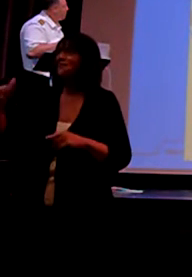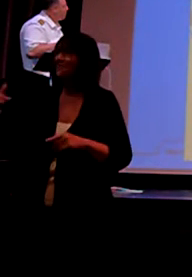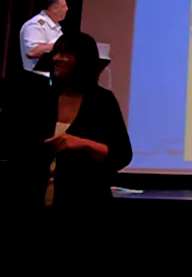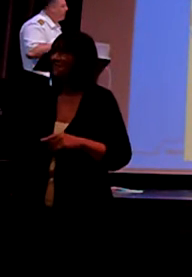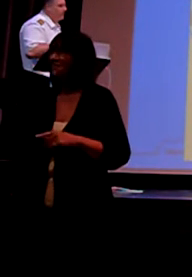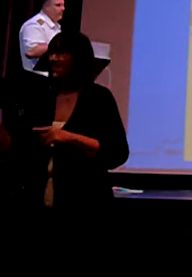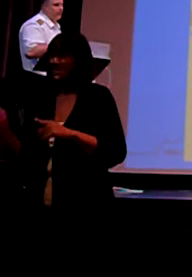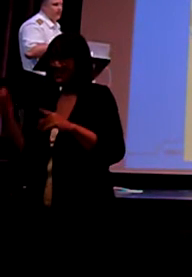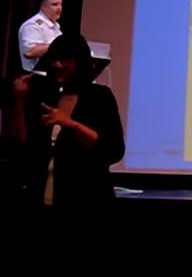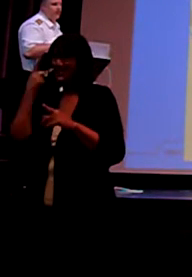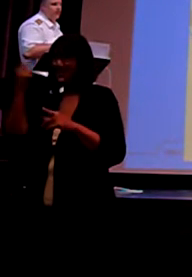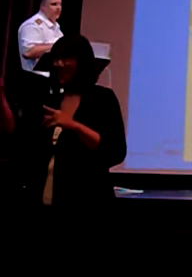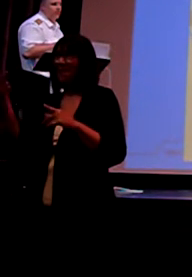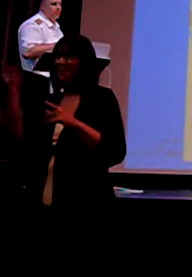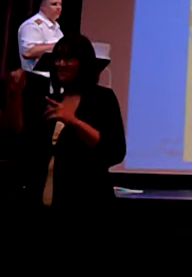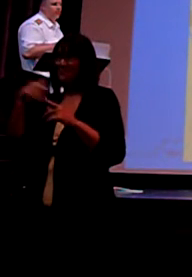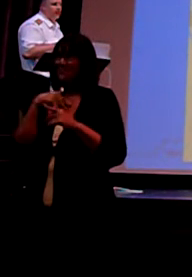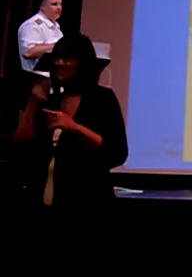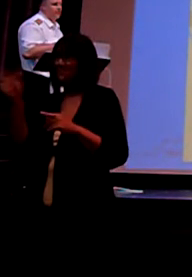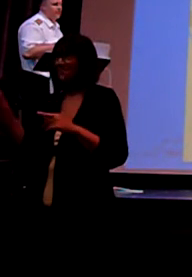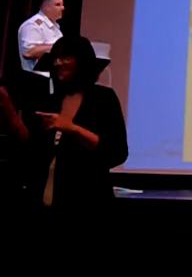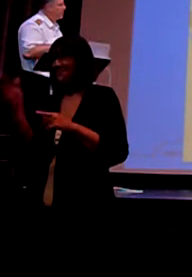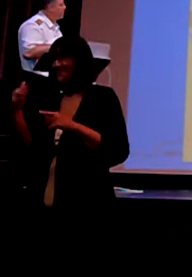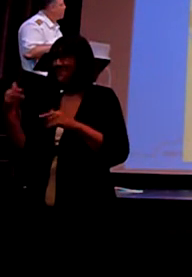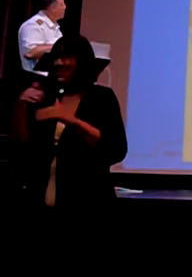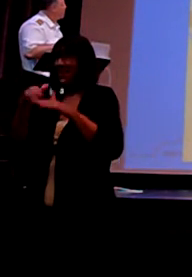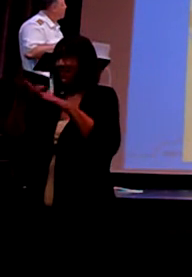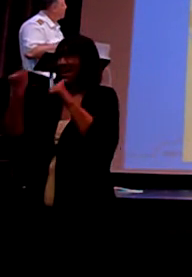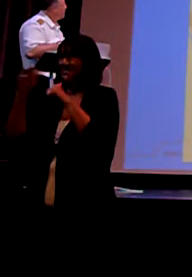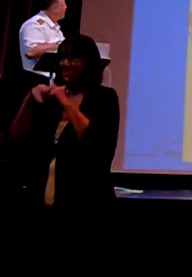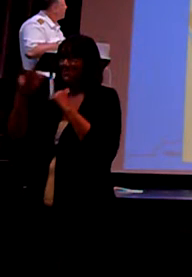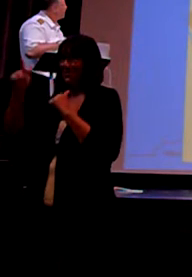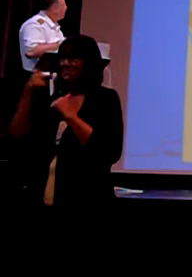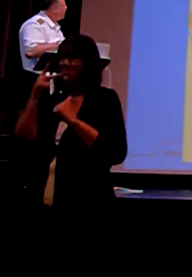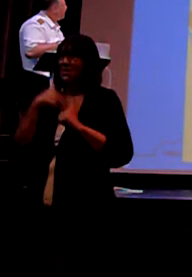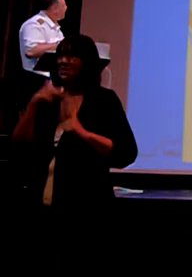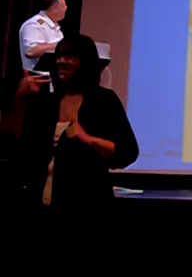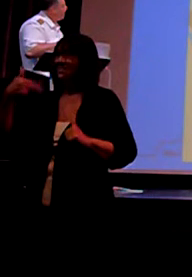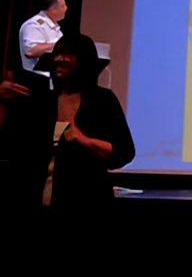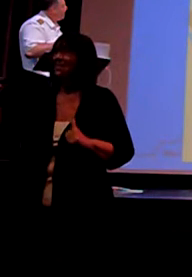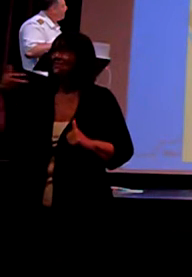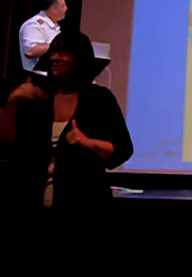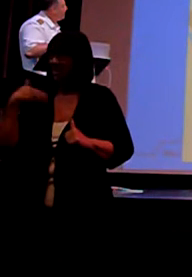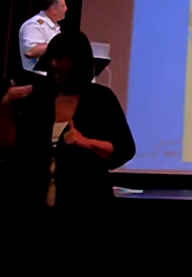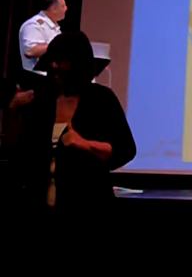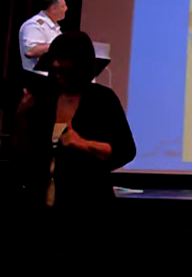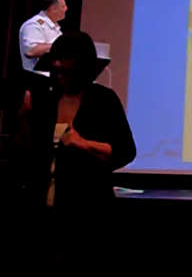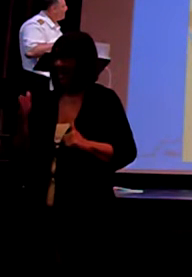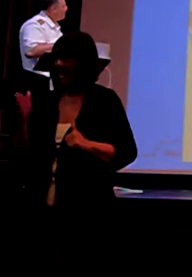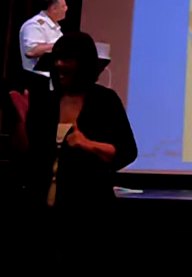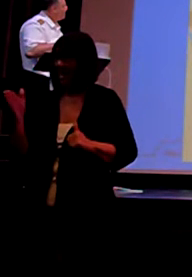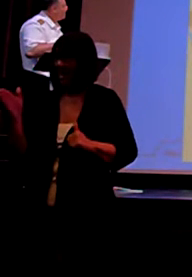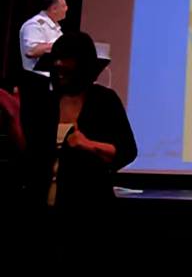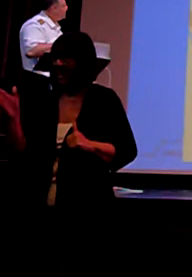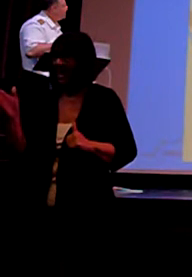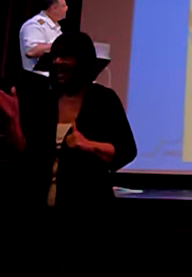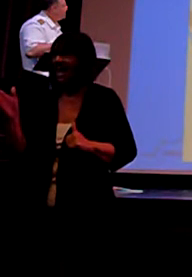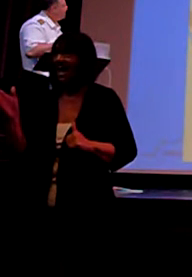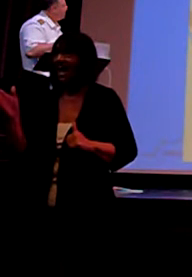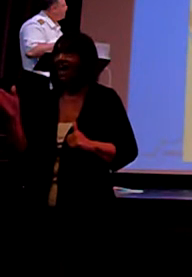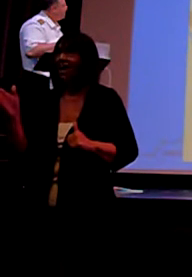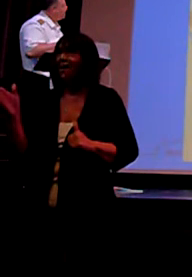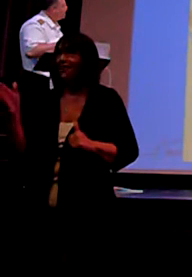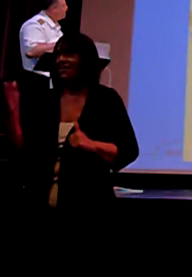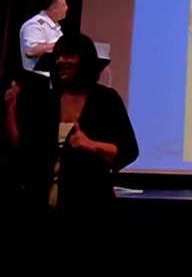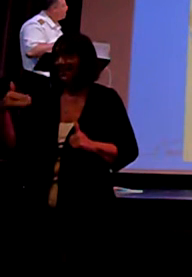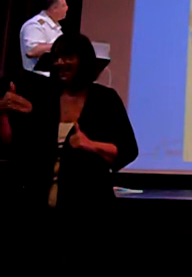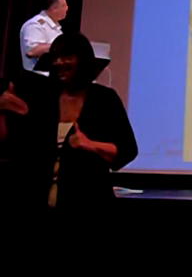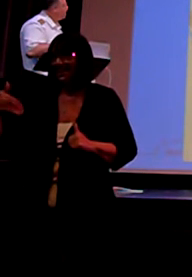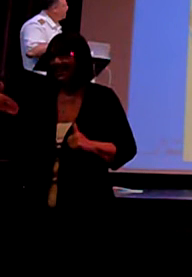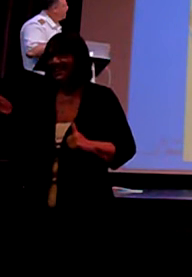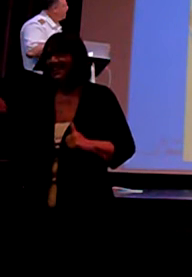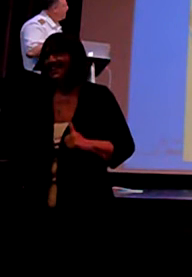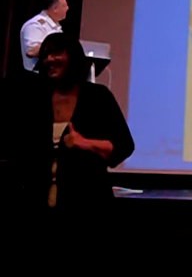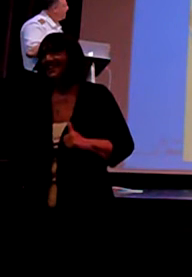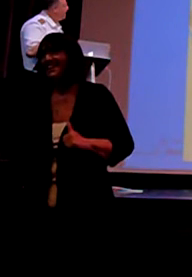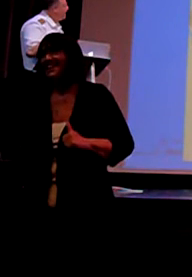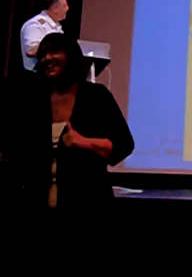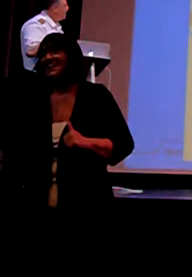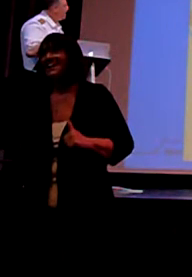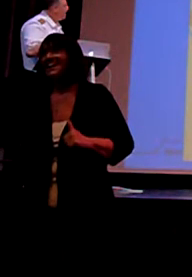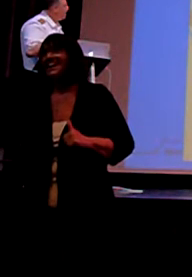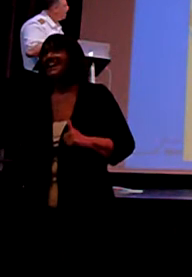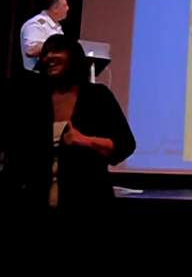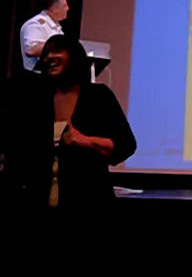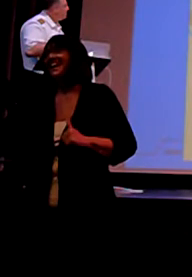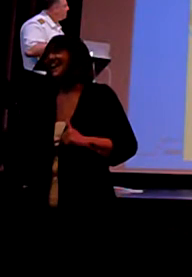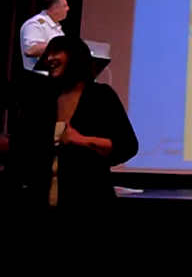you saw that when we left on the 23rd. We were coming in here, and then we turned around in this turning circle